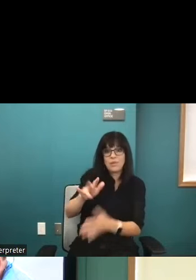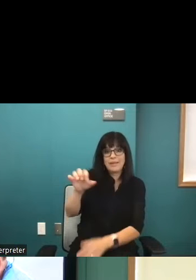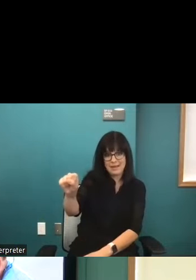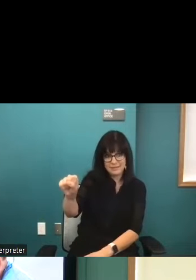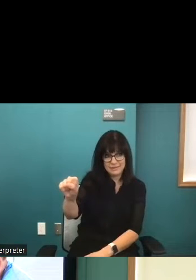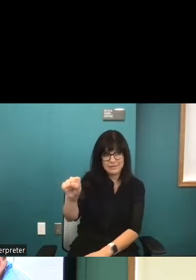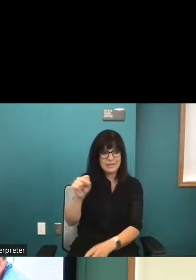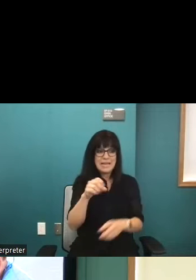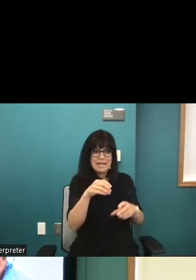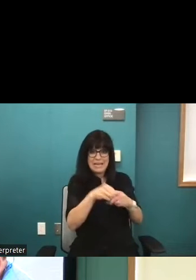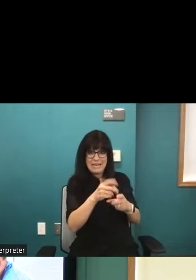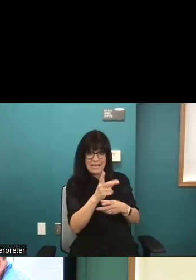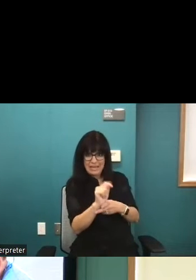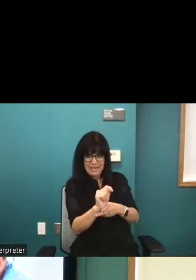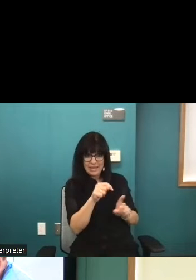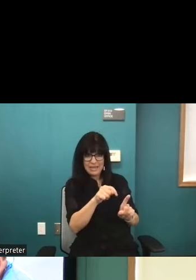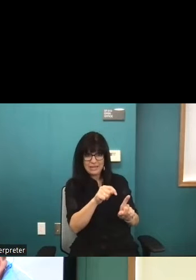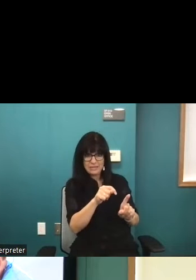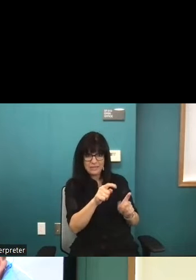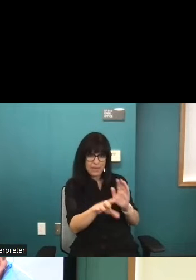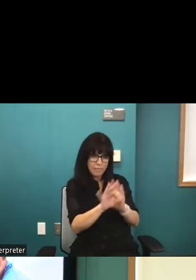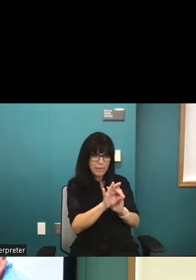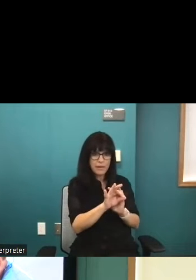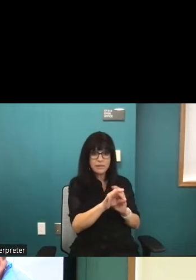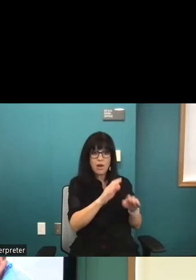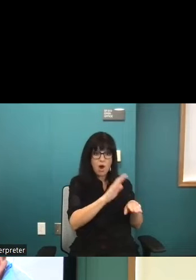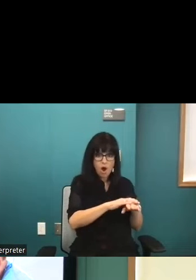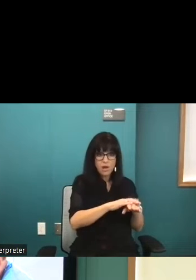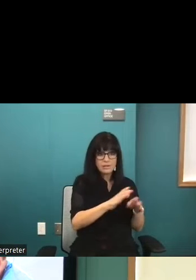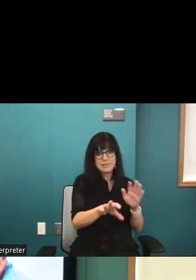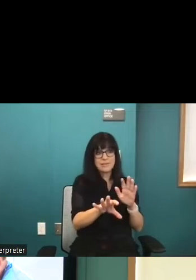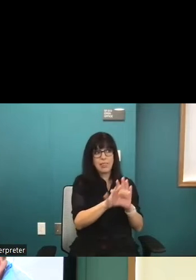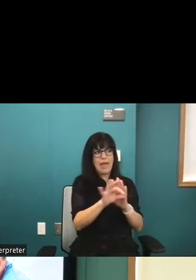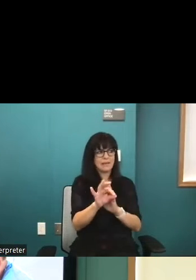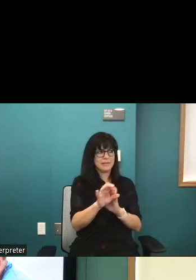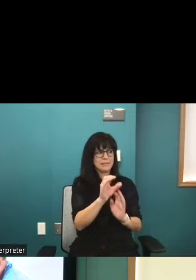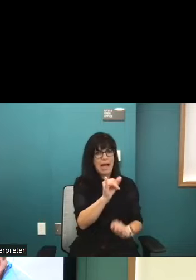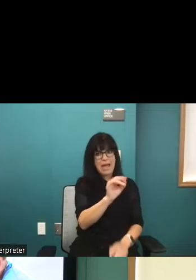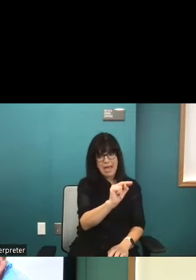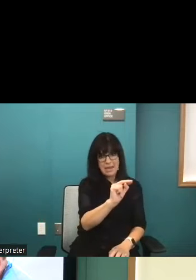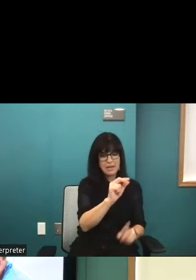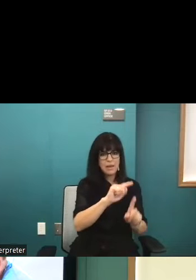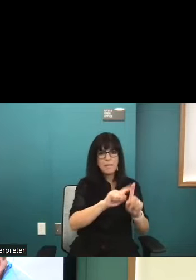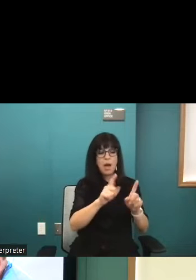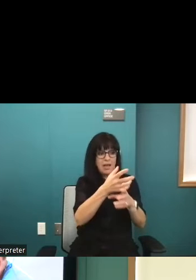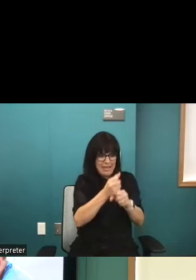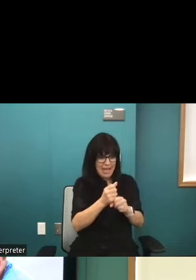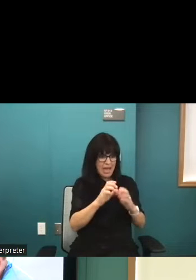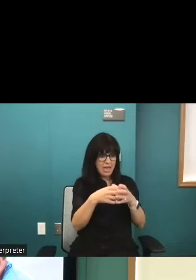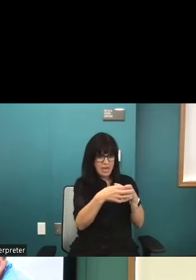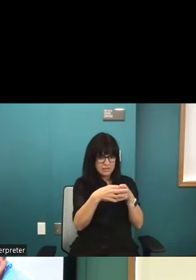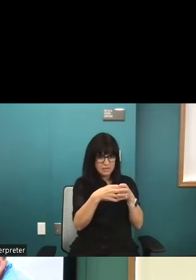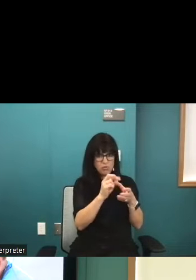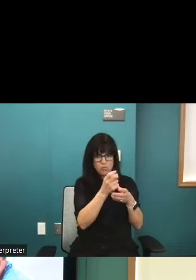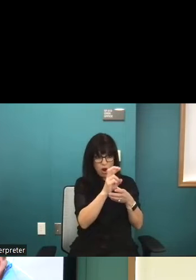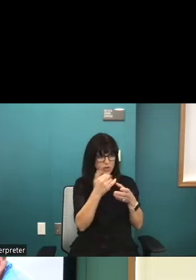ones that they get in their kit, if they get a Roger On or a Roger Select IN, basically when they get their device, they get their